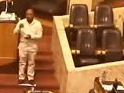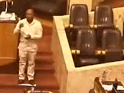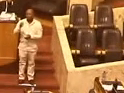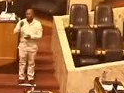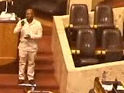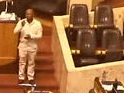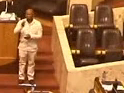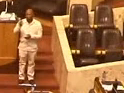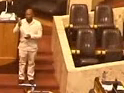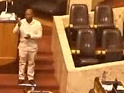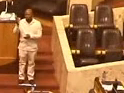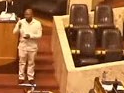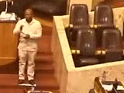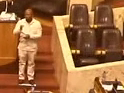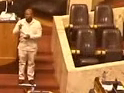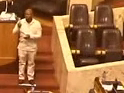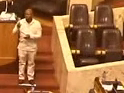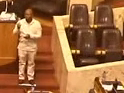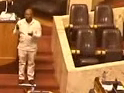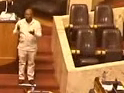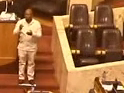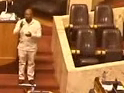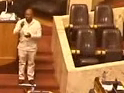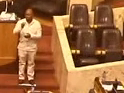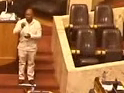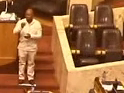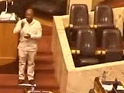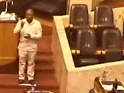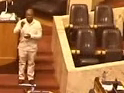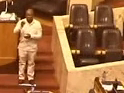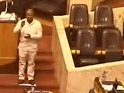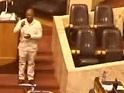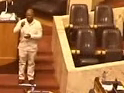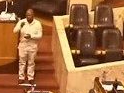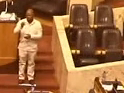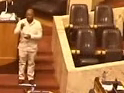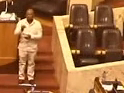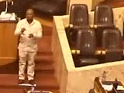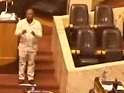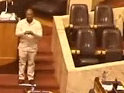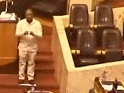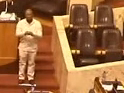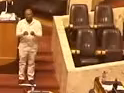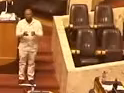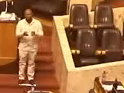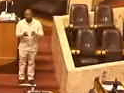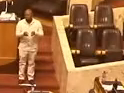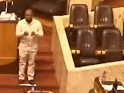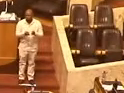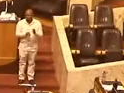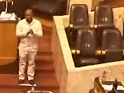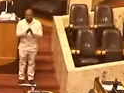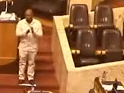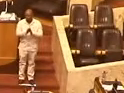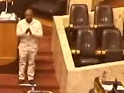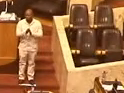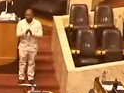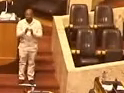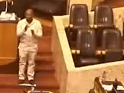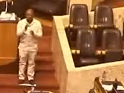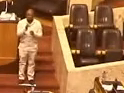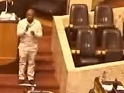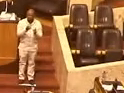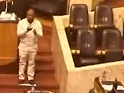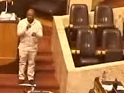P224/1 in Madibeng local municipality. Upgrading from gravel to surface standard of road D210 from Taung